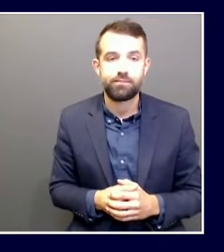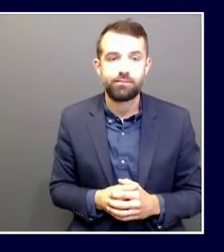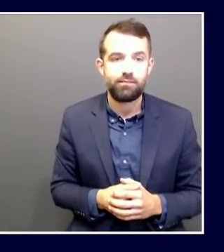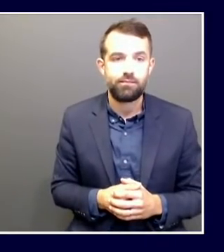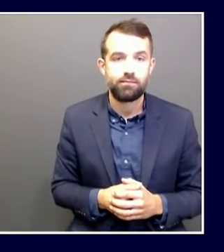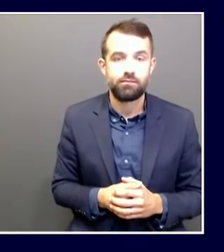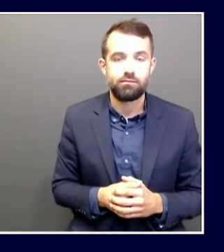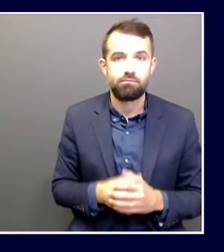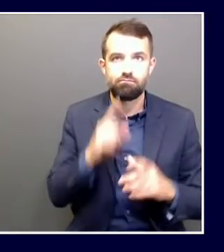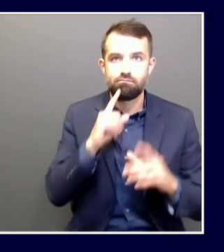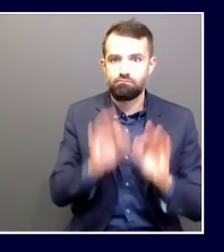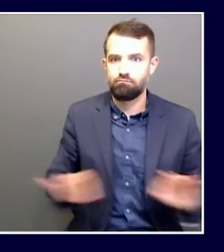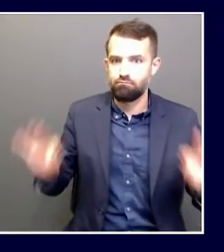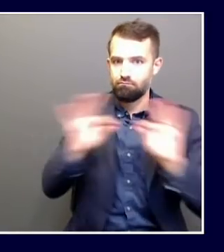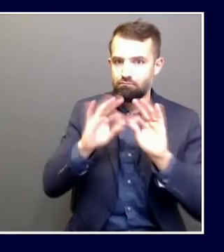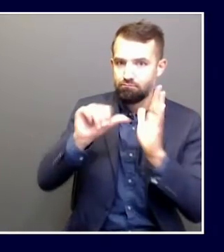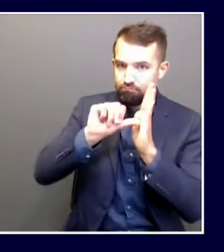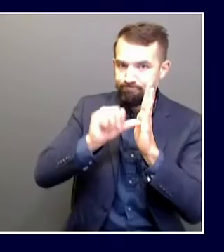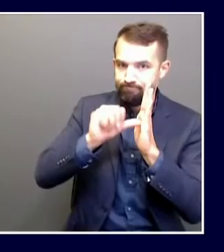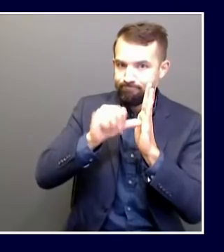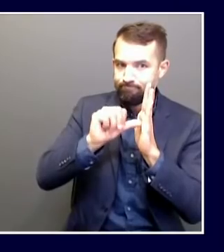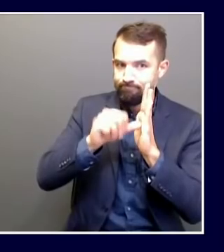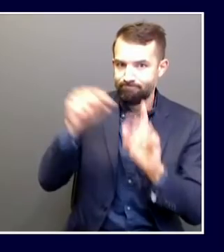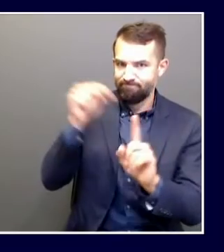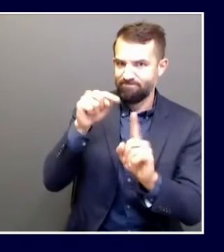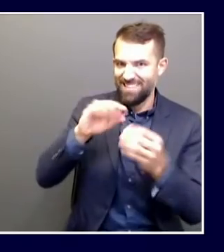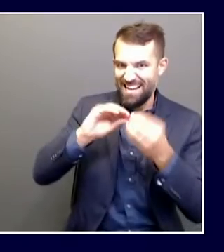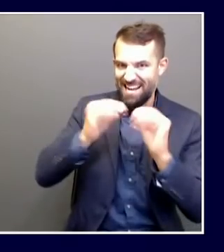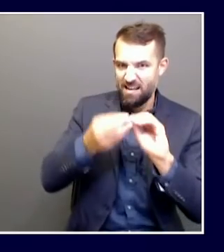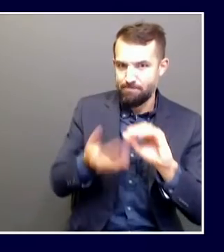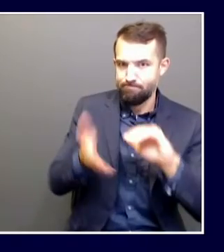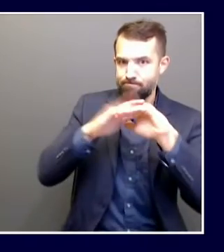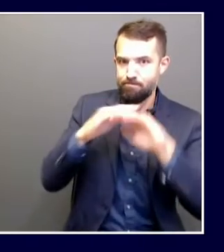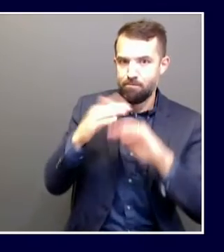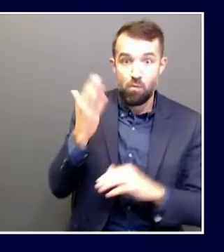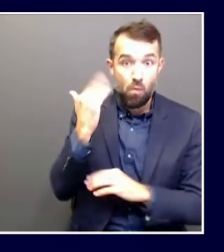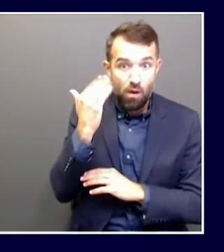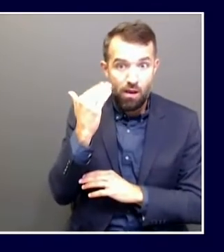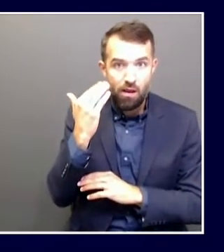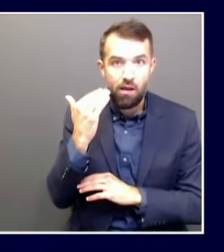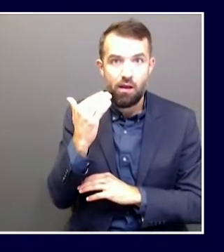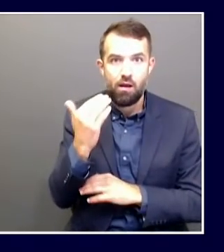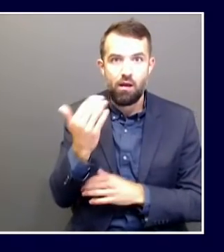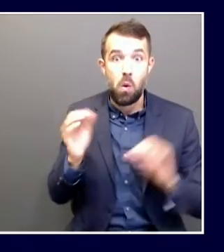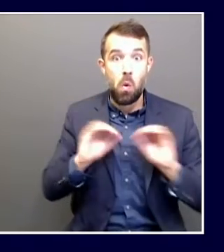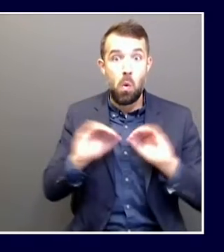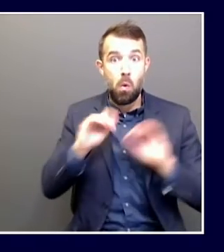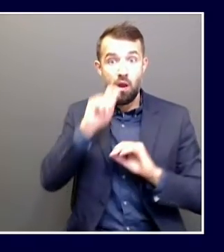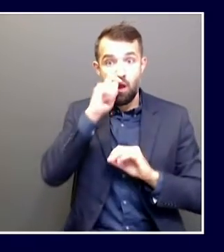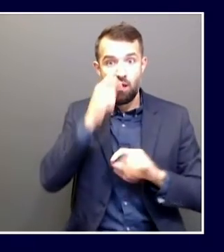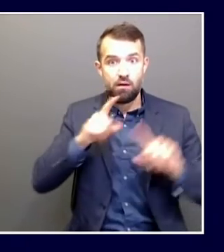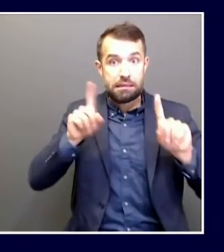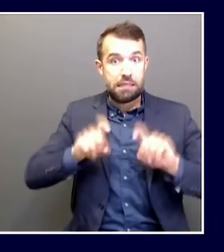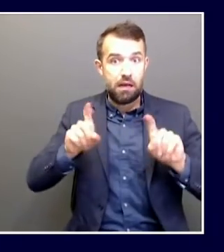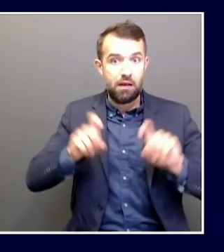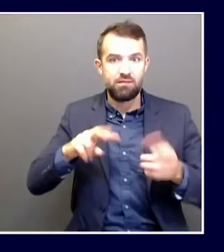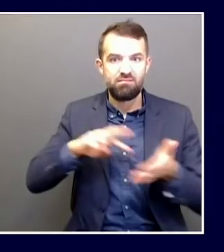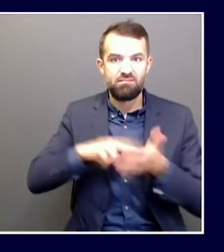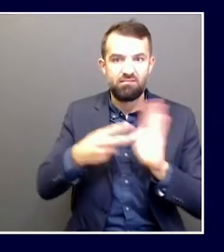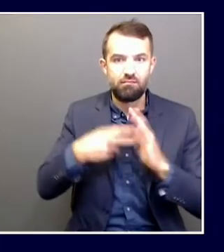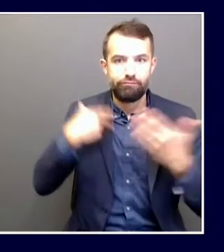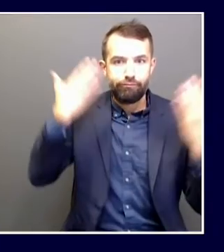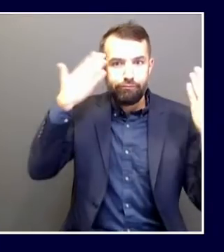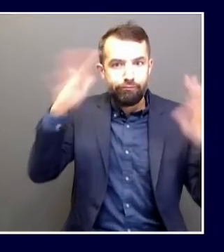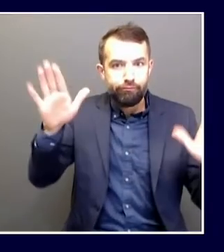thing, because without testing, we can't get a sense of where there are cases that are happening. By increasing testing